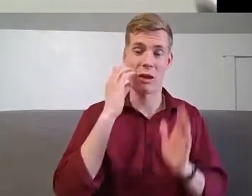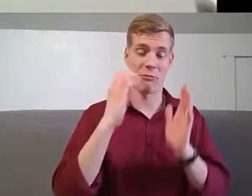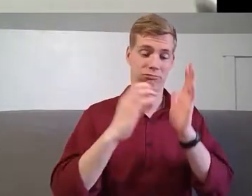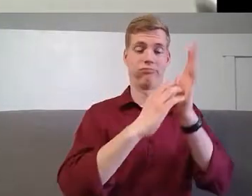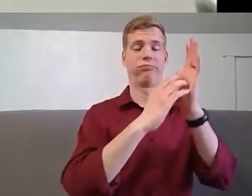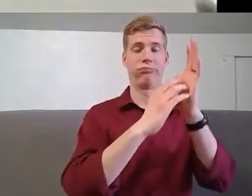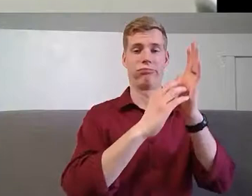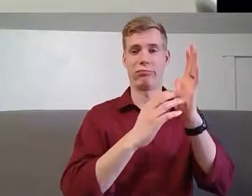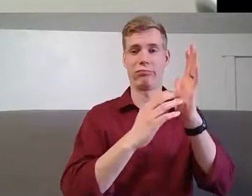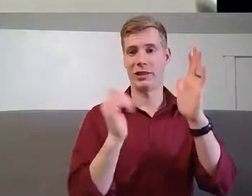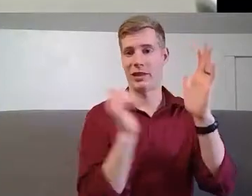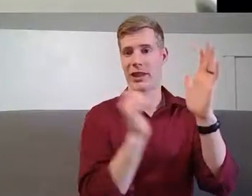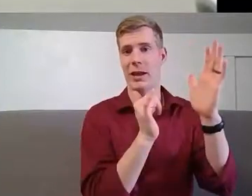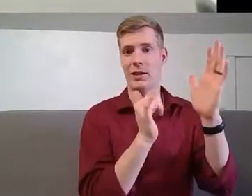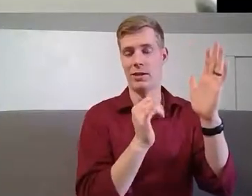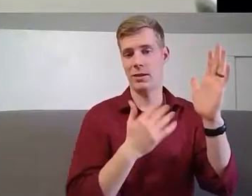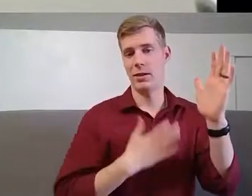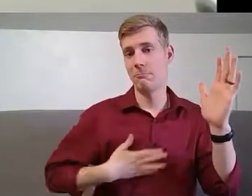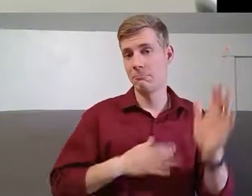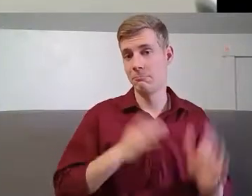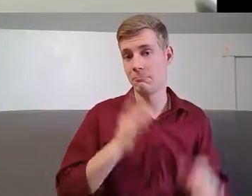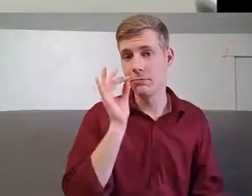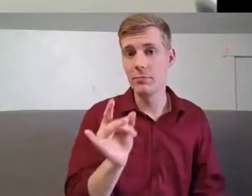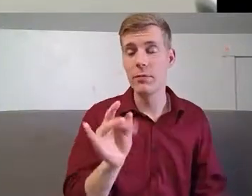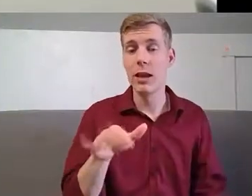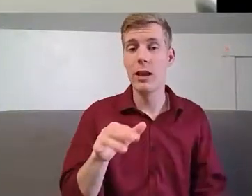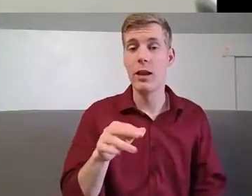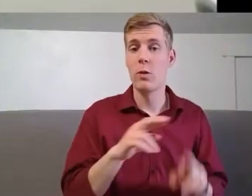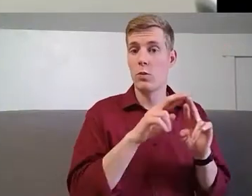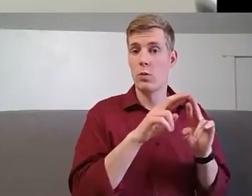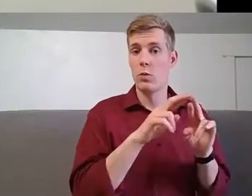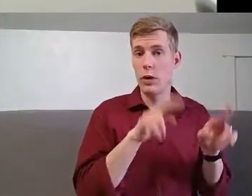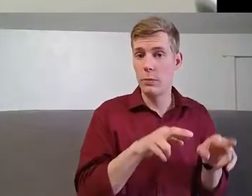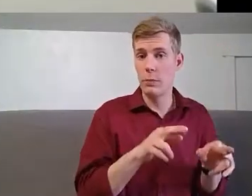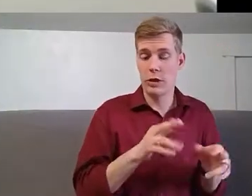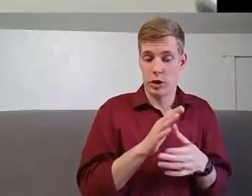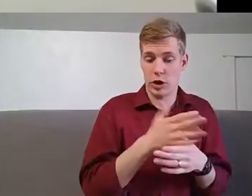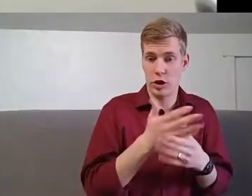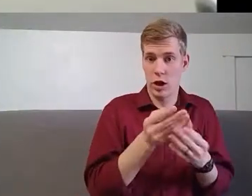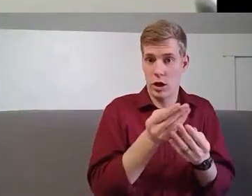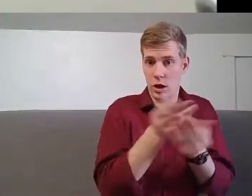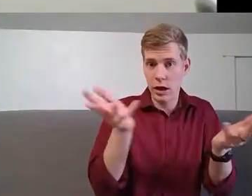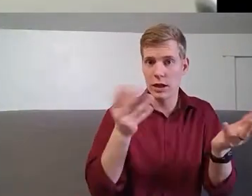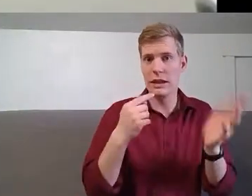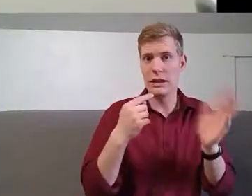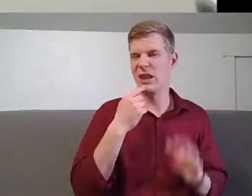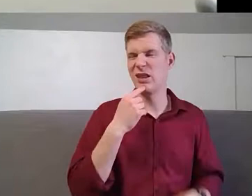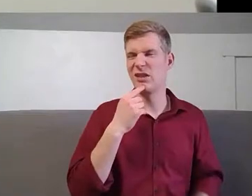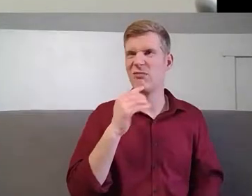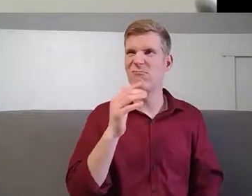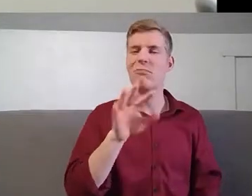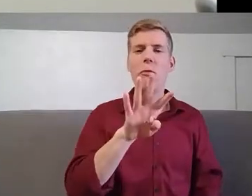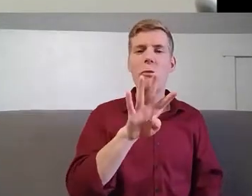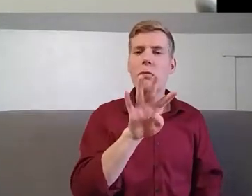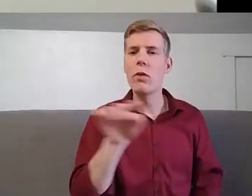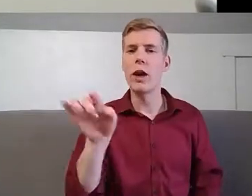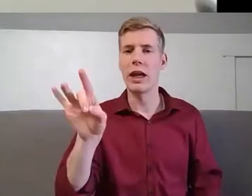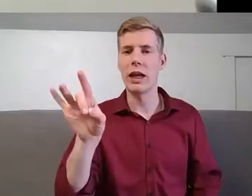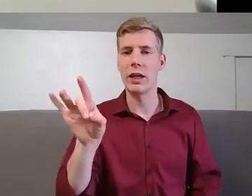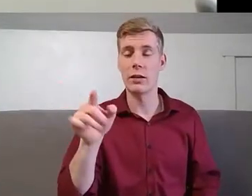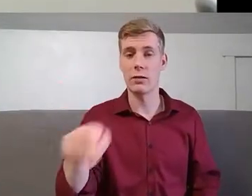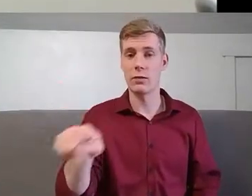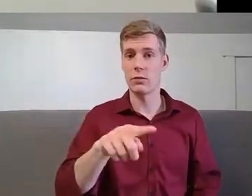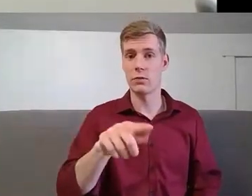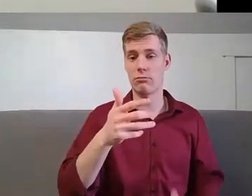yummy. I do, when I share this recipe, I put 4 to 8 drops because if somebody is